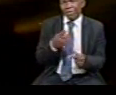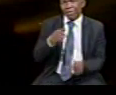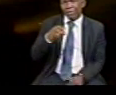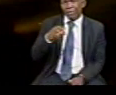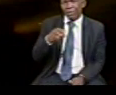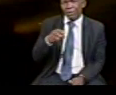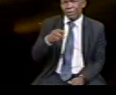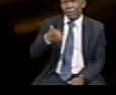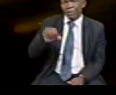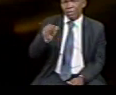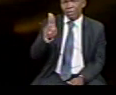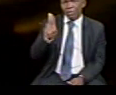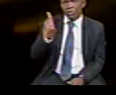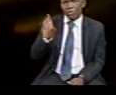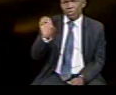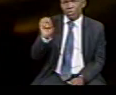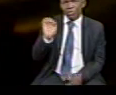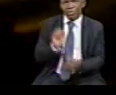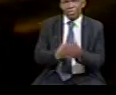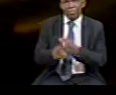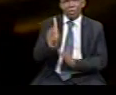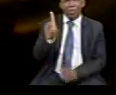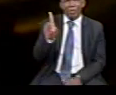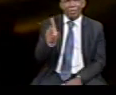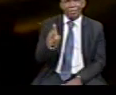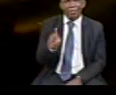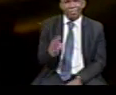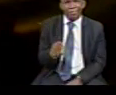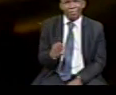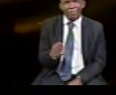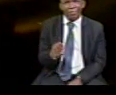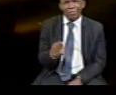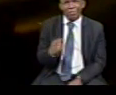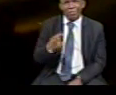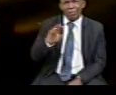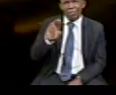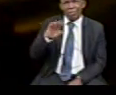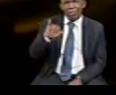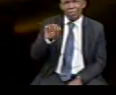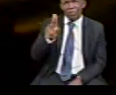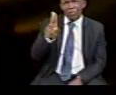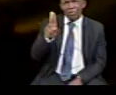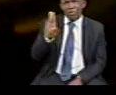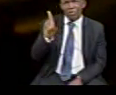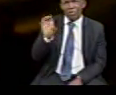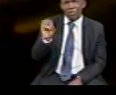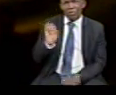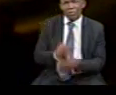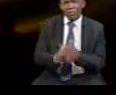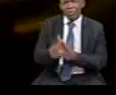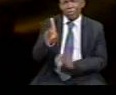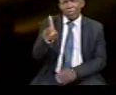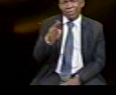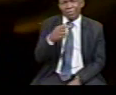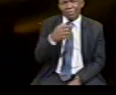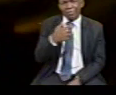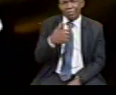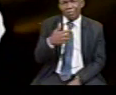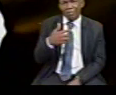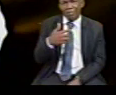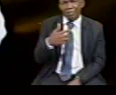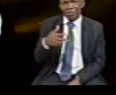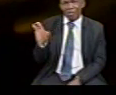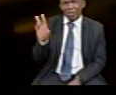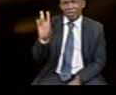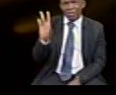1 Jude chapter 1. Jude chapter 1. I want us to read verse